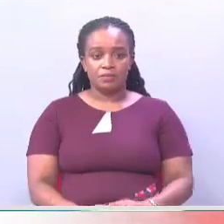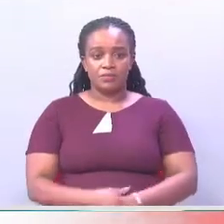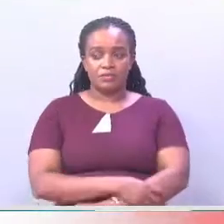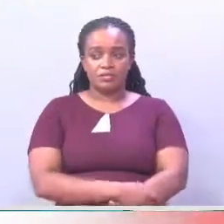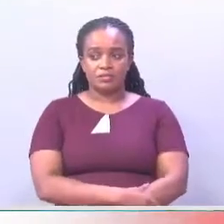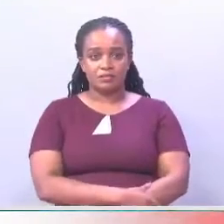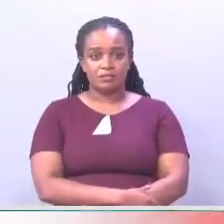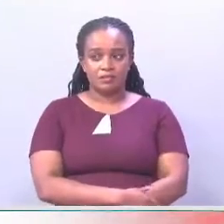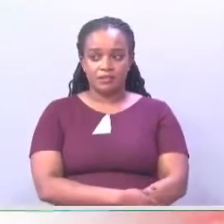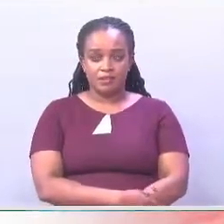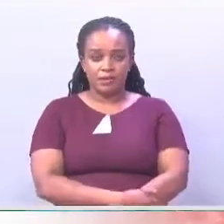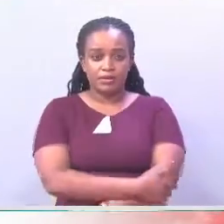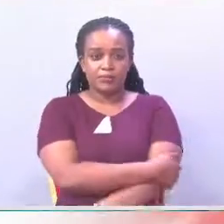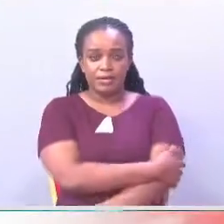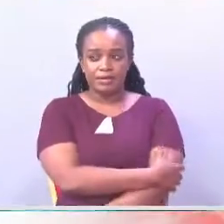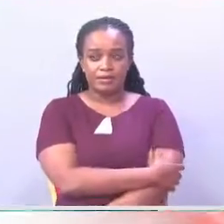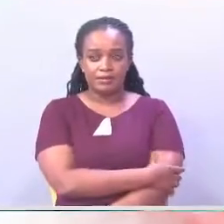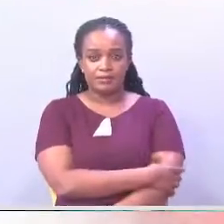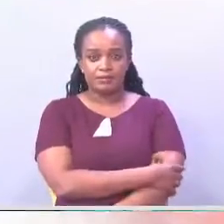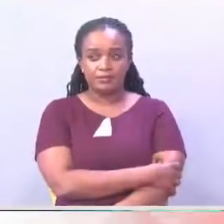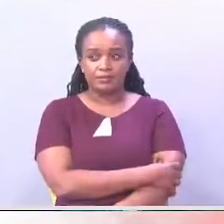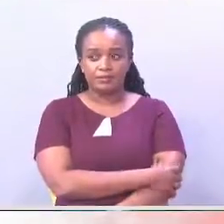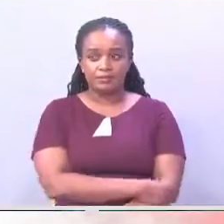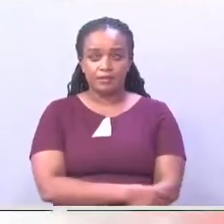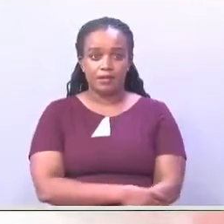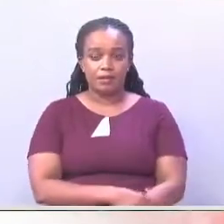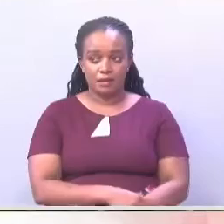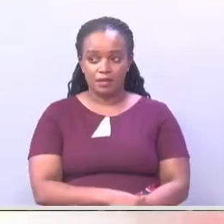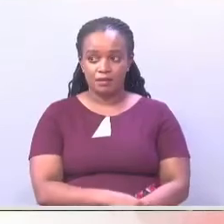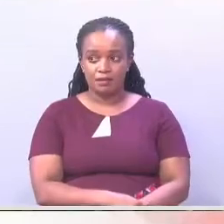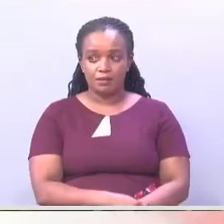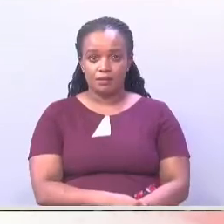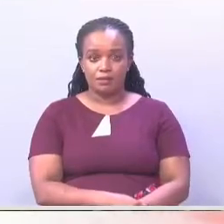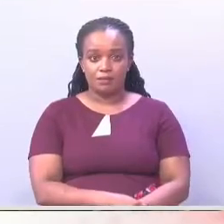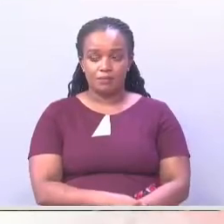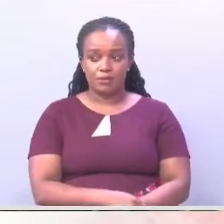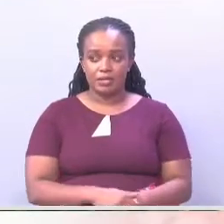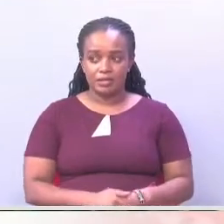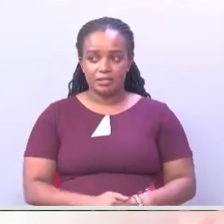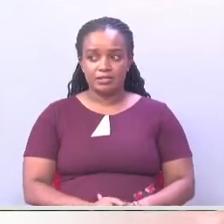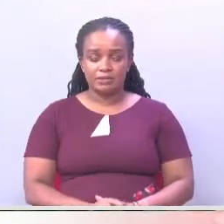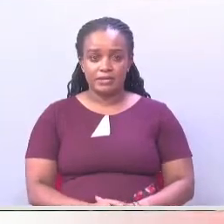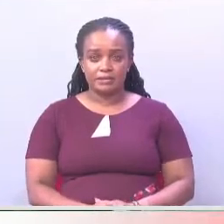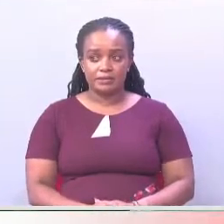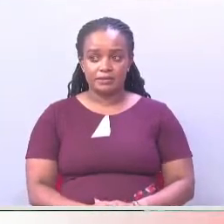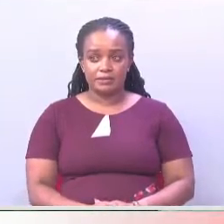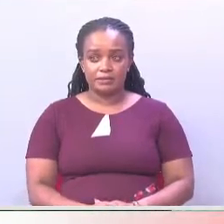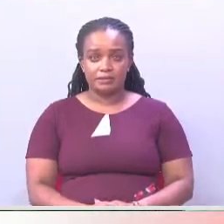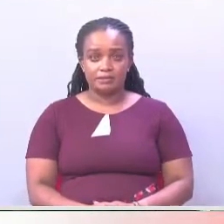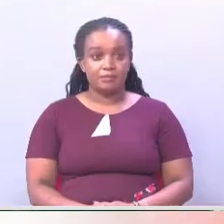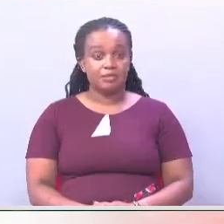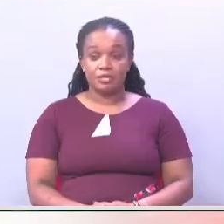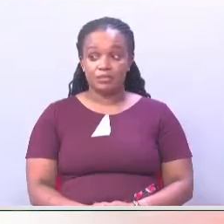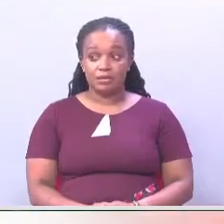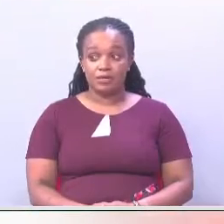and three. Speaking after flagging off 10 kilometers walk to raise 10 million shillings for needy students at